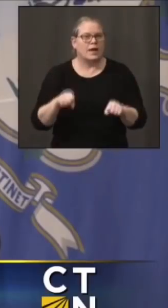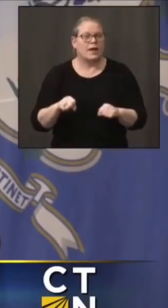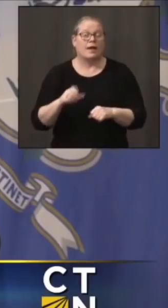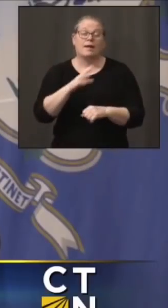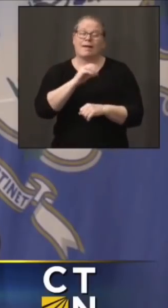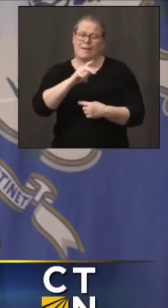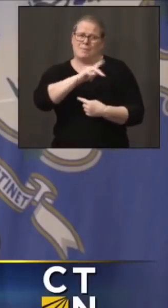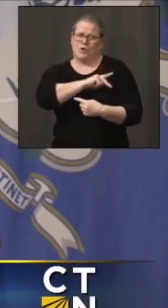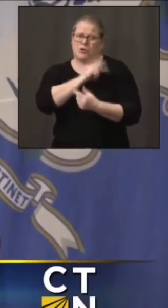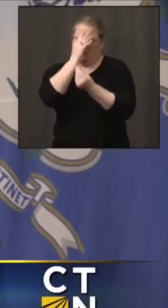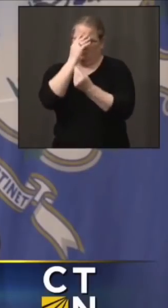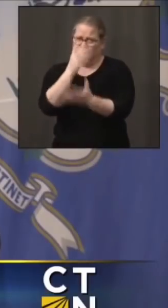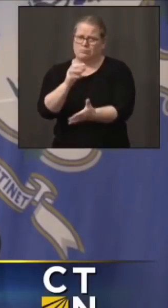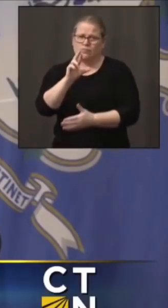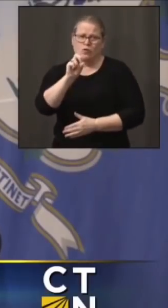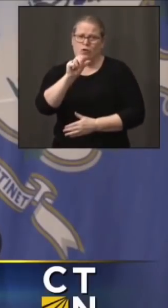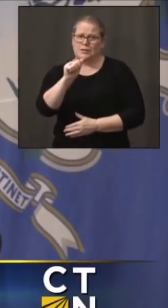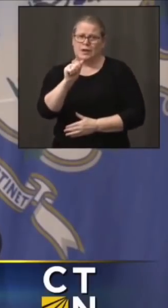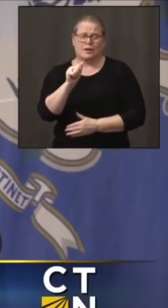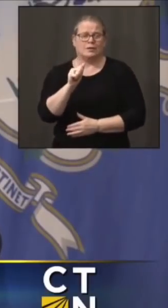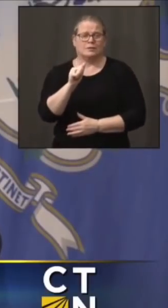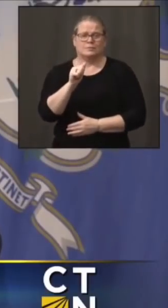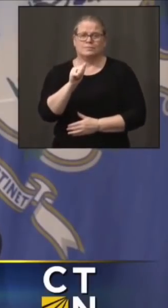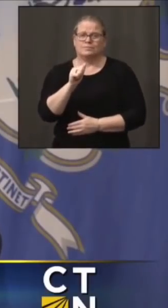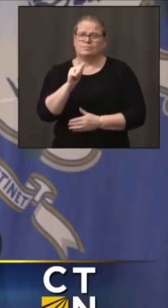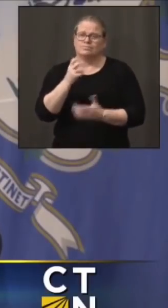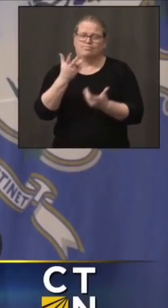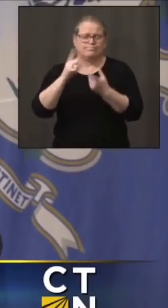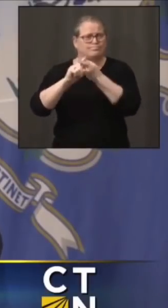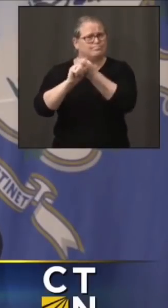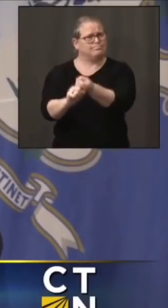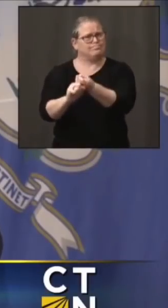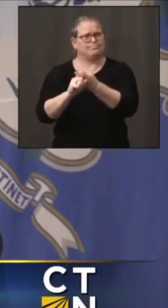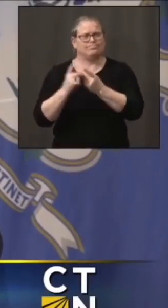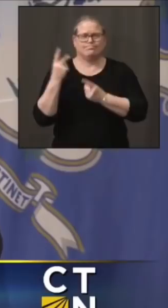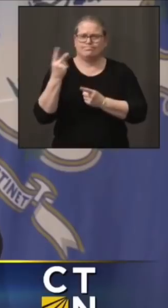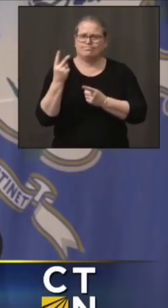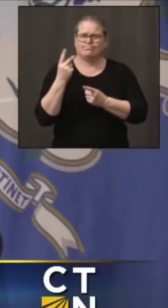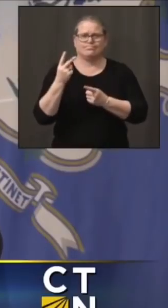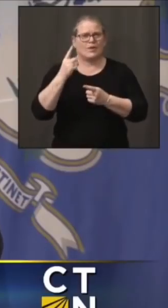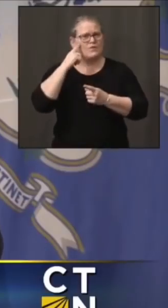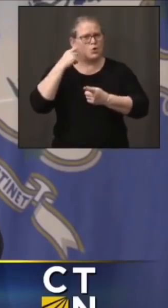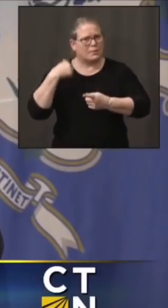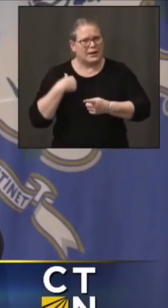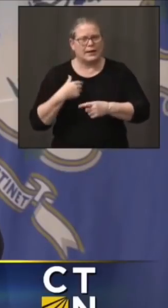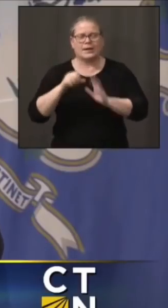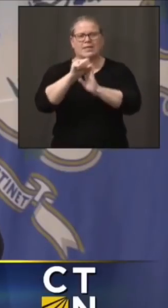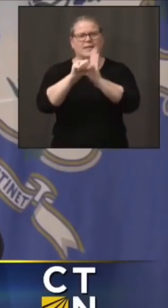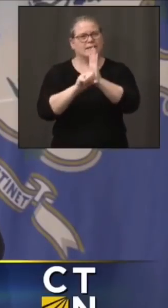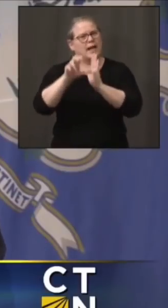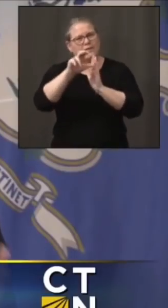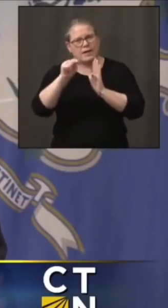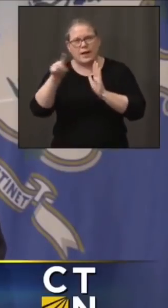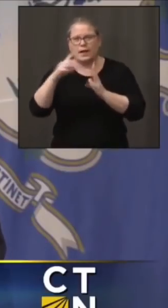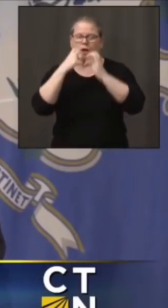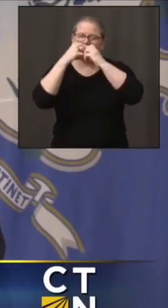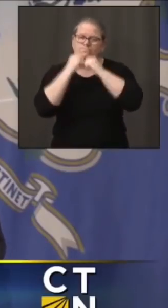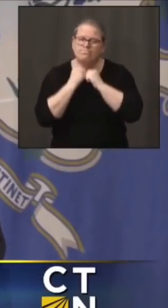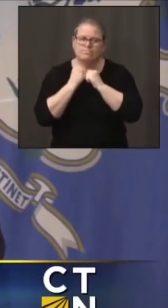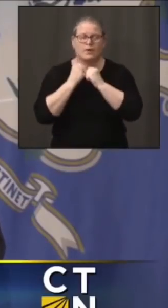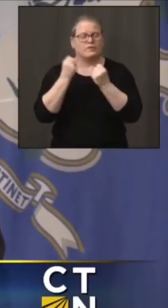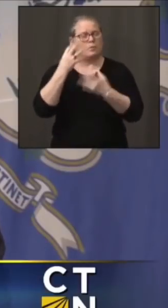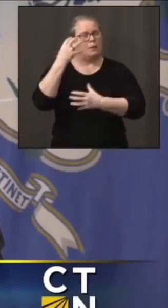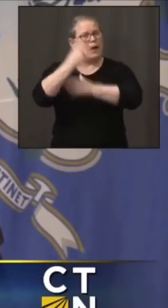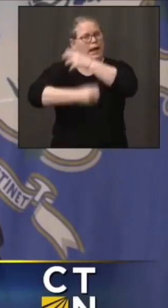note, Rosa, you've been a great friend for me, a great friend for the state of Connecticut for an awful long time, and I could not